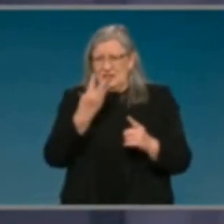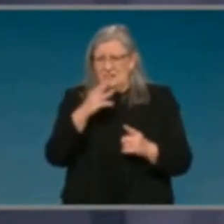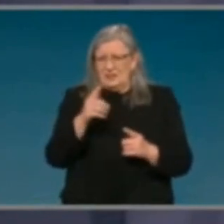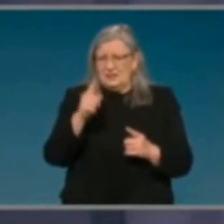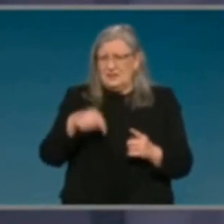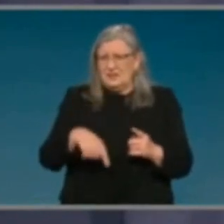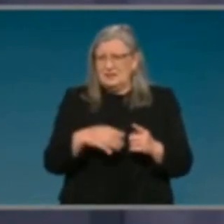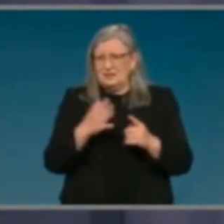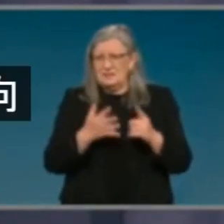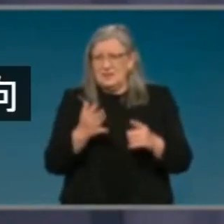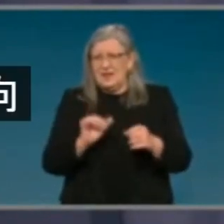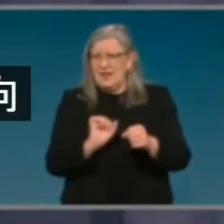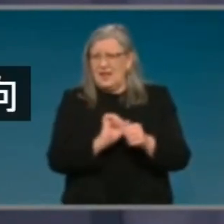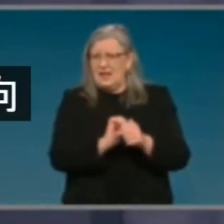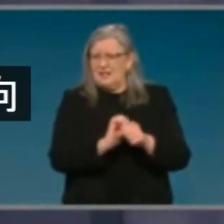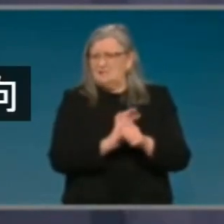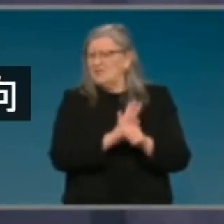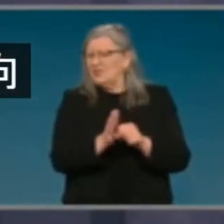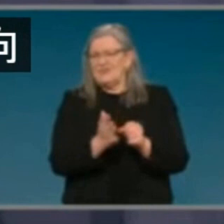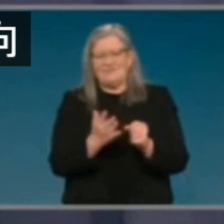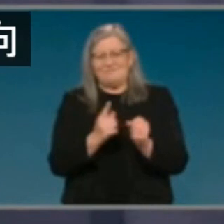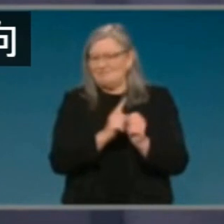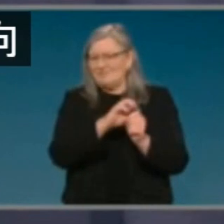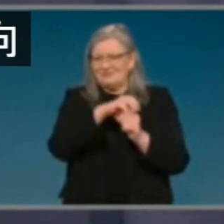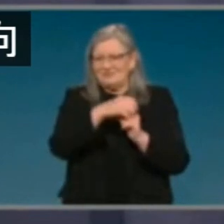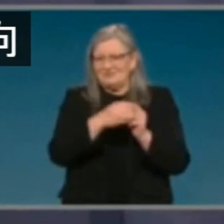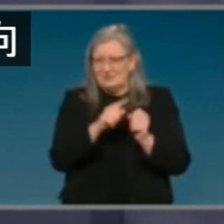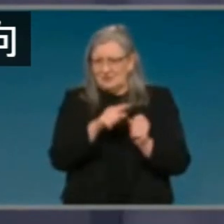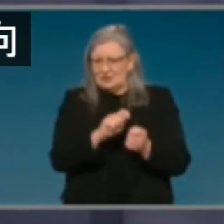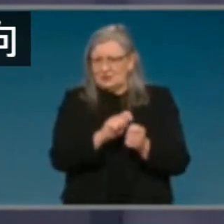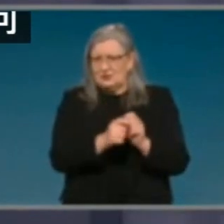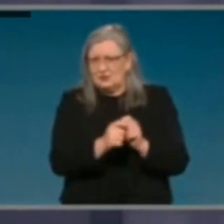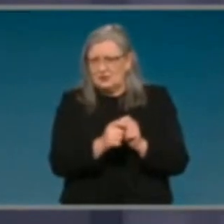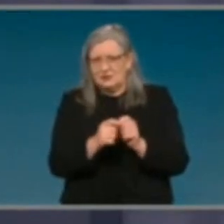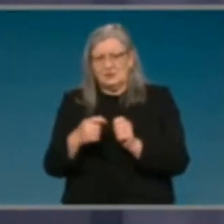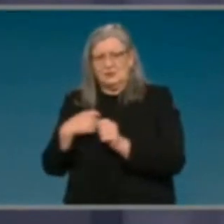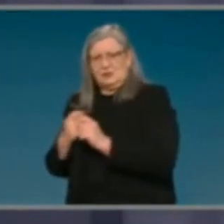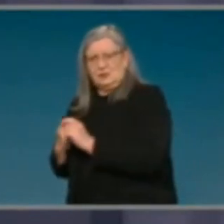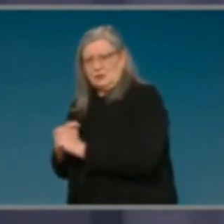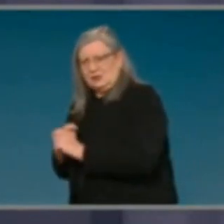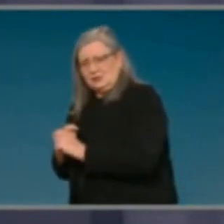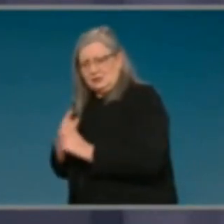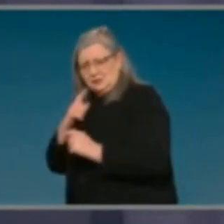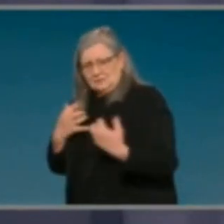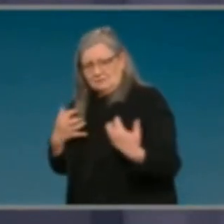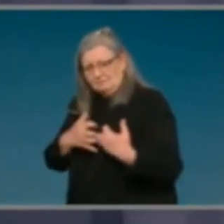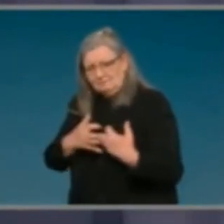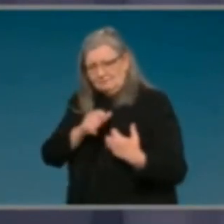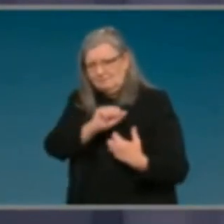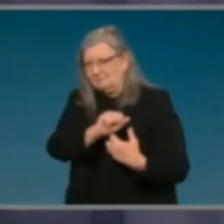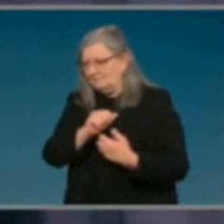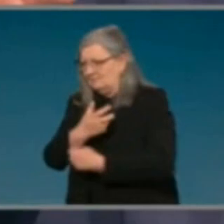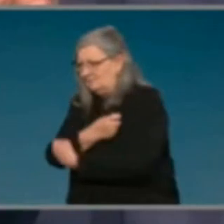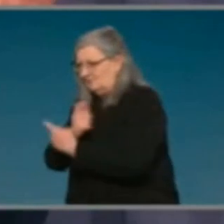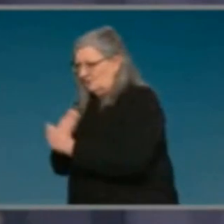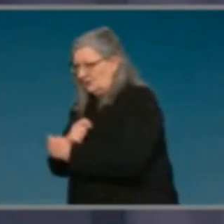we do. But we have a clear direction. Vaccinations up, progressively restrictions down. Those directions